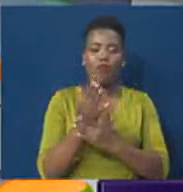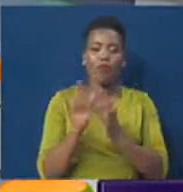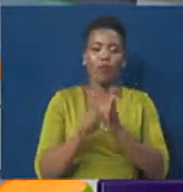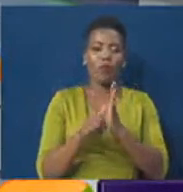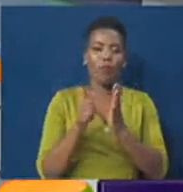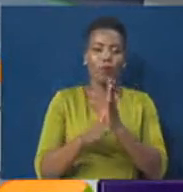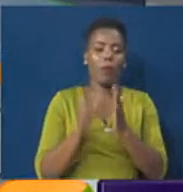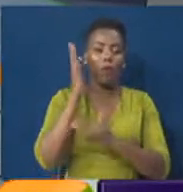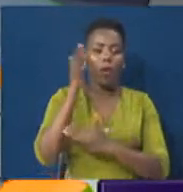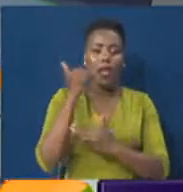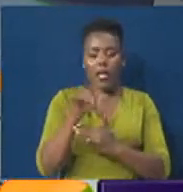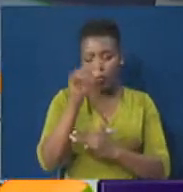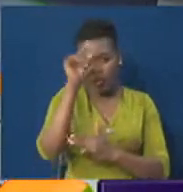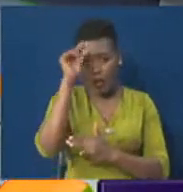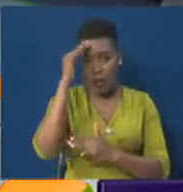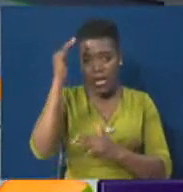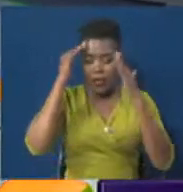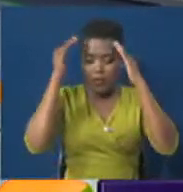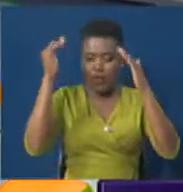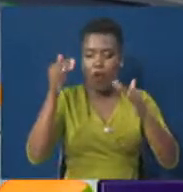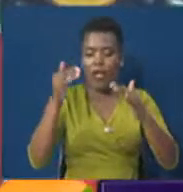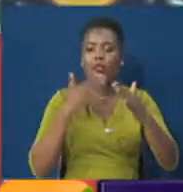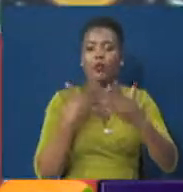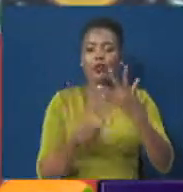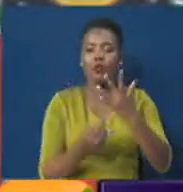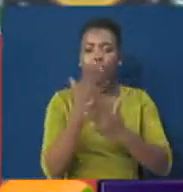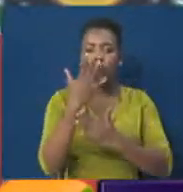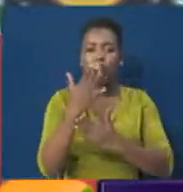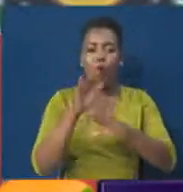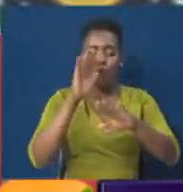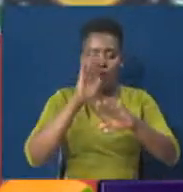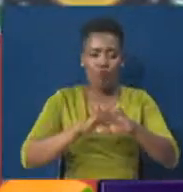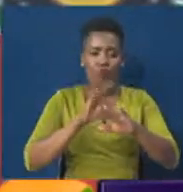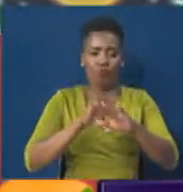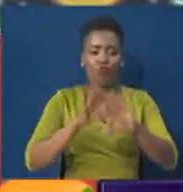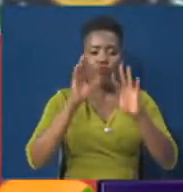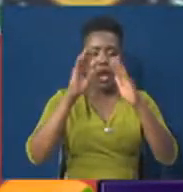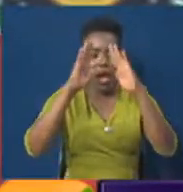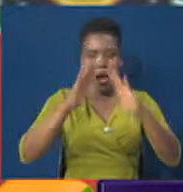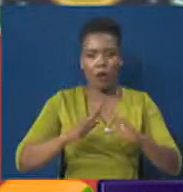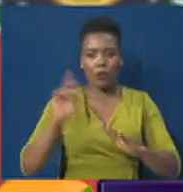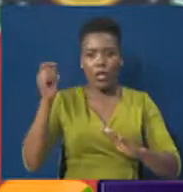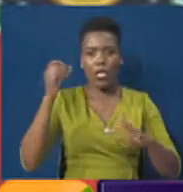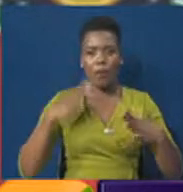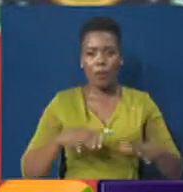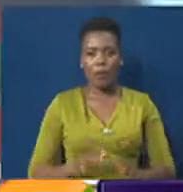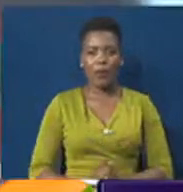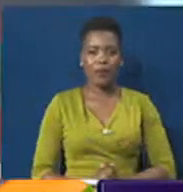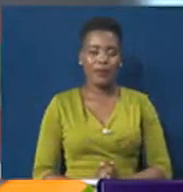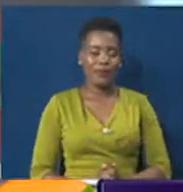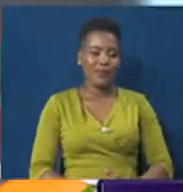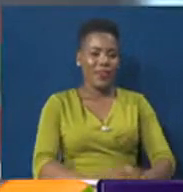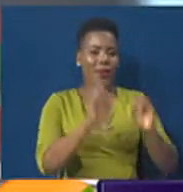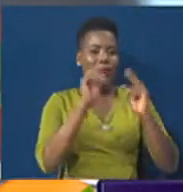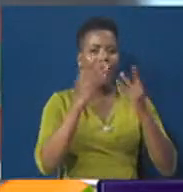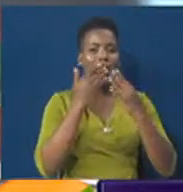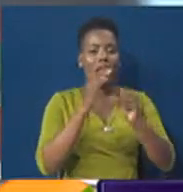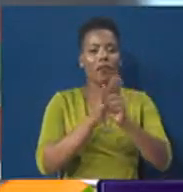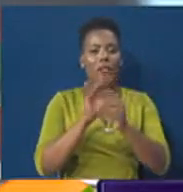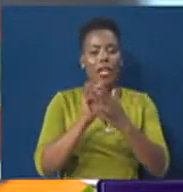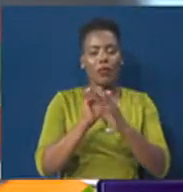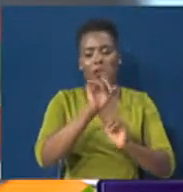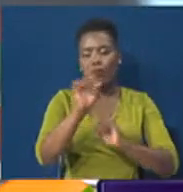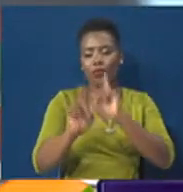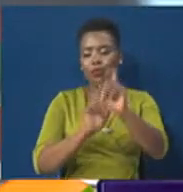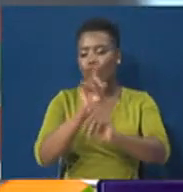government is real keen to make sure that we provide decent houses to our Kenyans. All right, Wazili, thank you for that. And of course, there are many questions